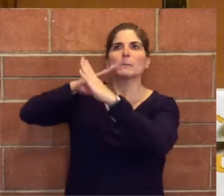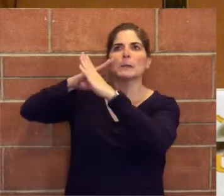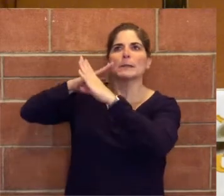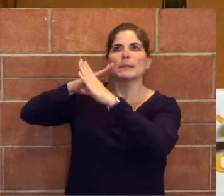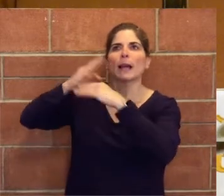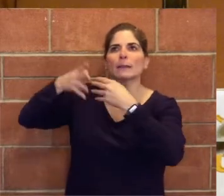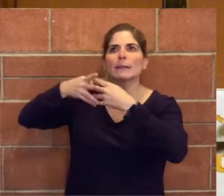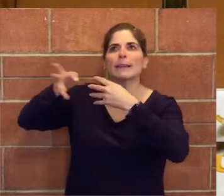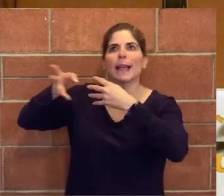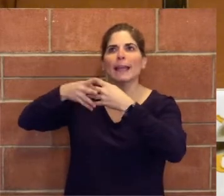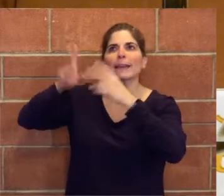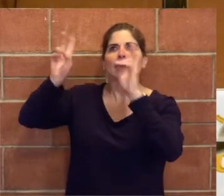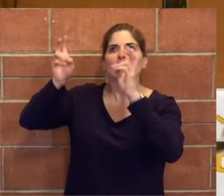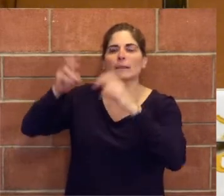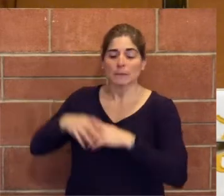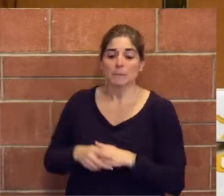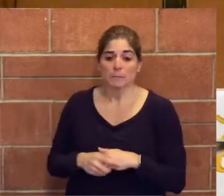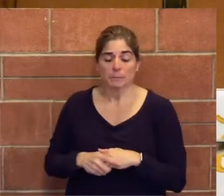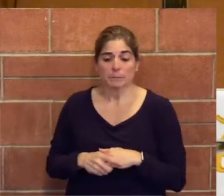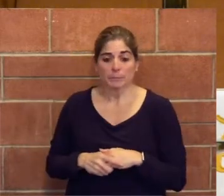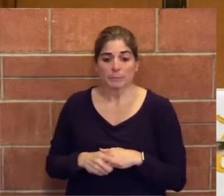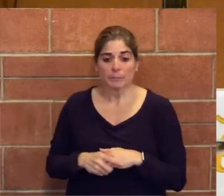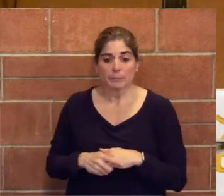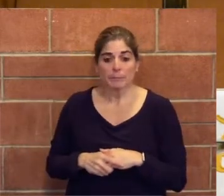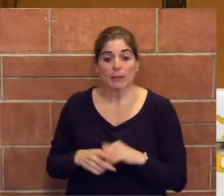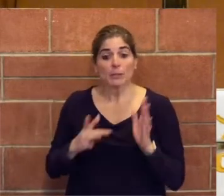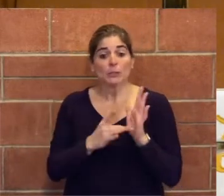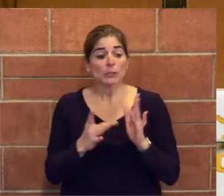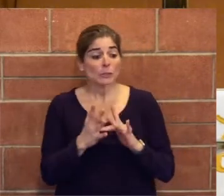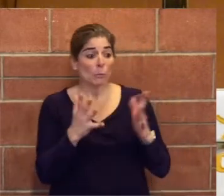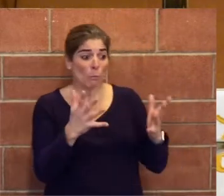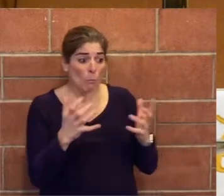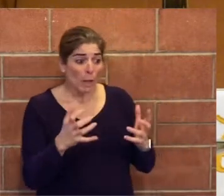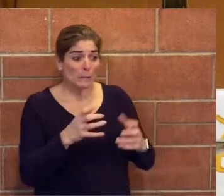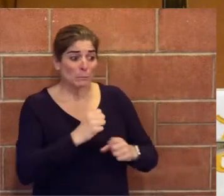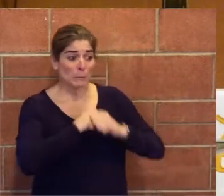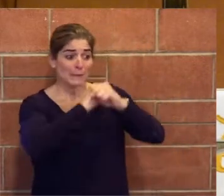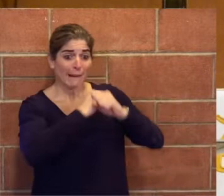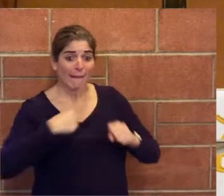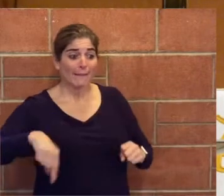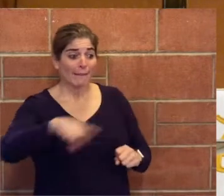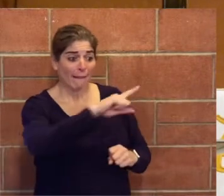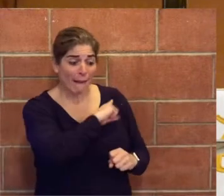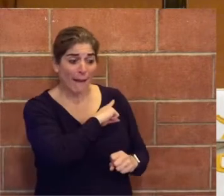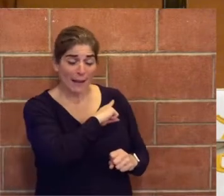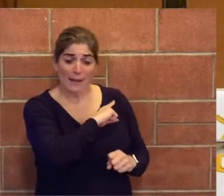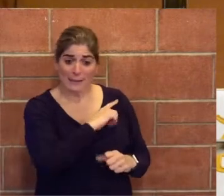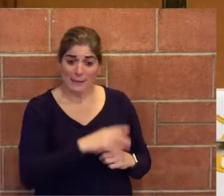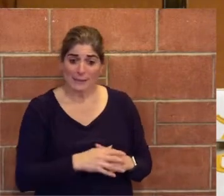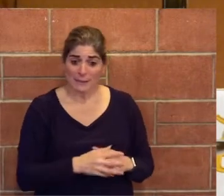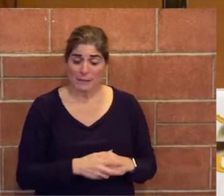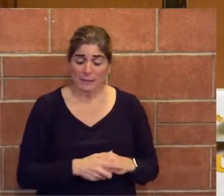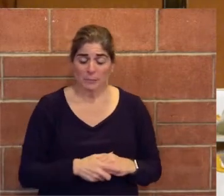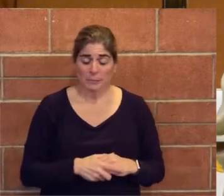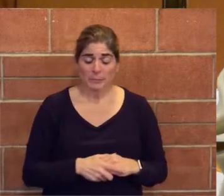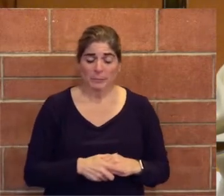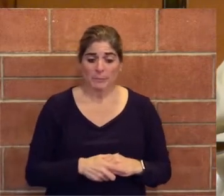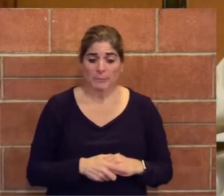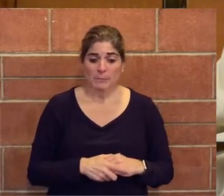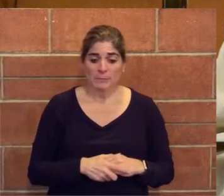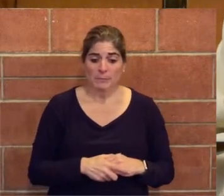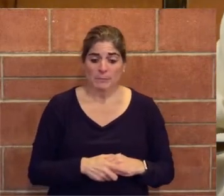gate for the sheep. It was a way of saying he wants to protect us as a shepherd protects the